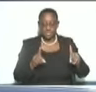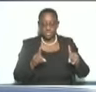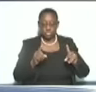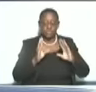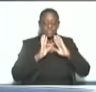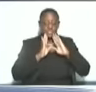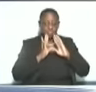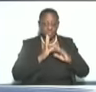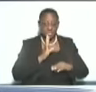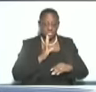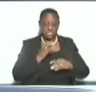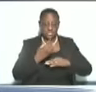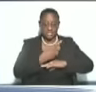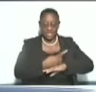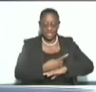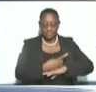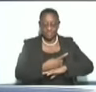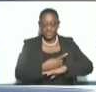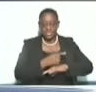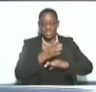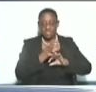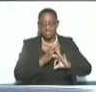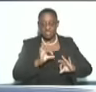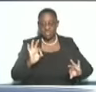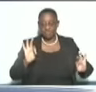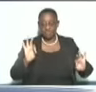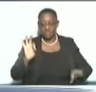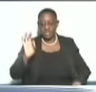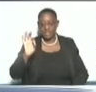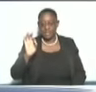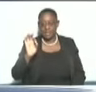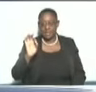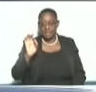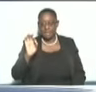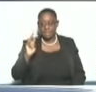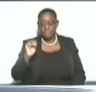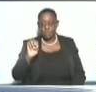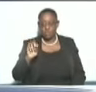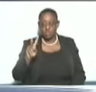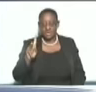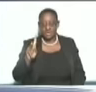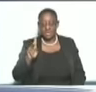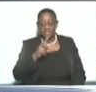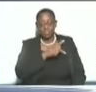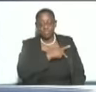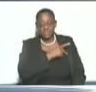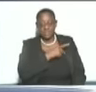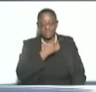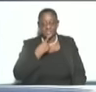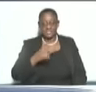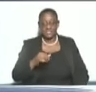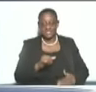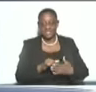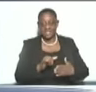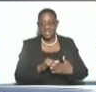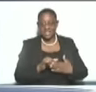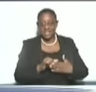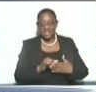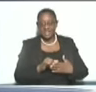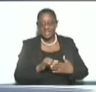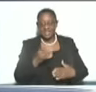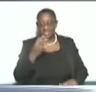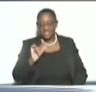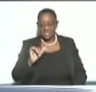morning. Flanked by members of his party at the Free National Movement St. Barnabas headquarters, Pintard accused the government of peddling recycled